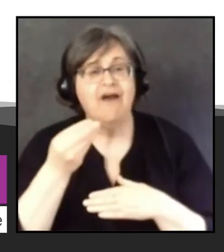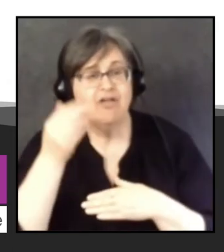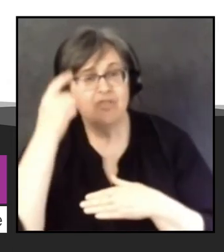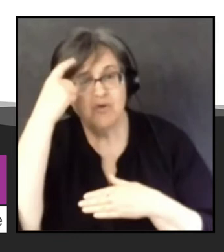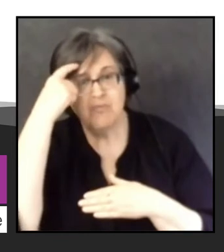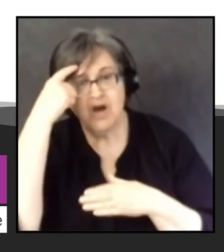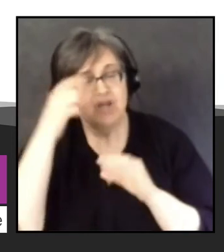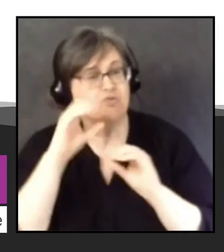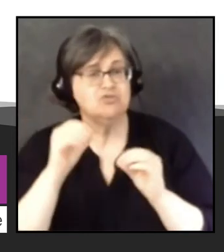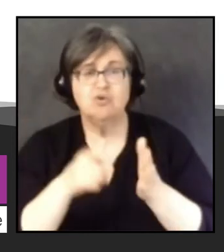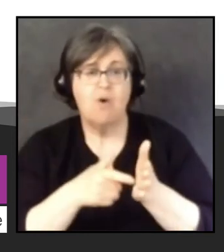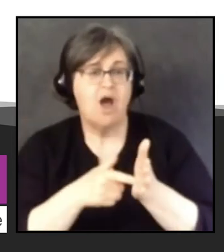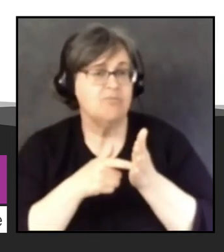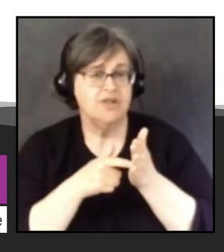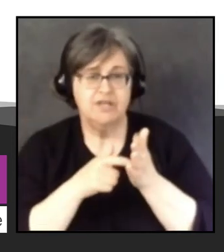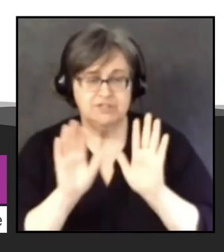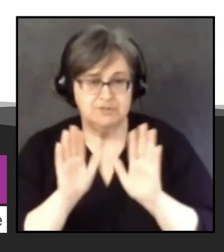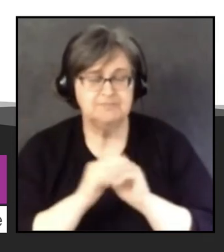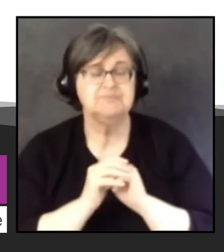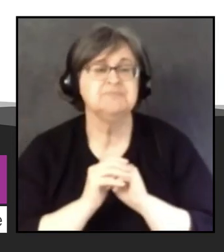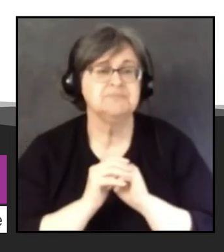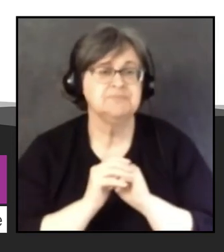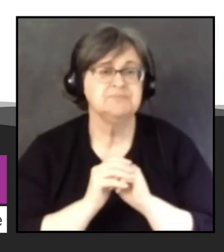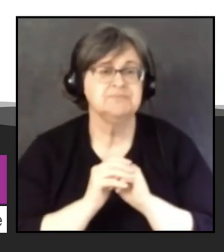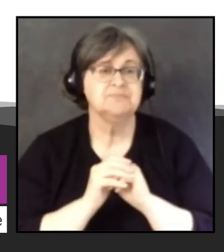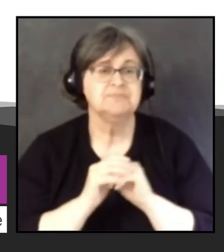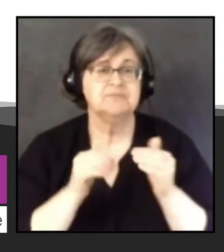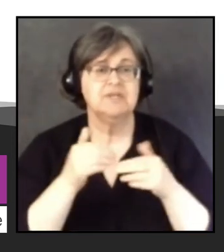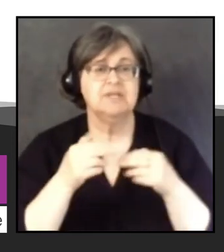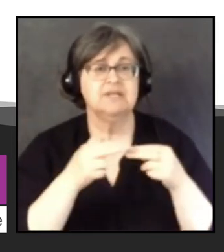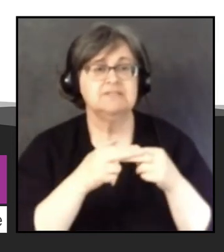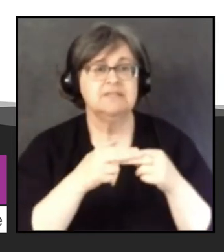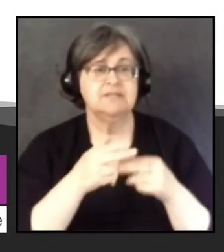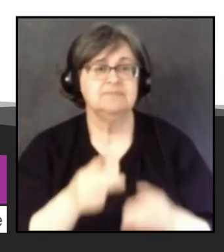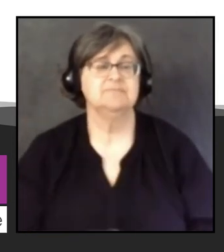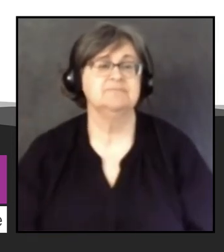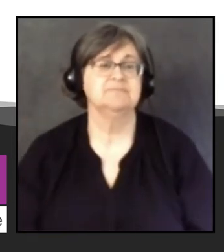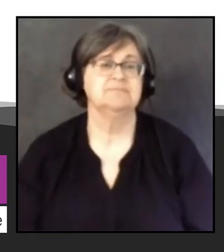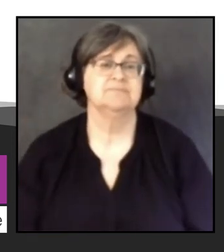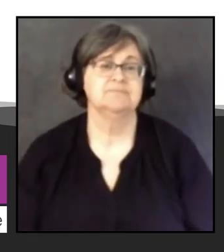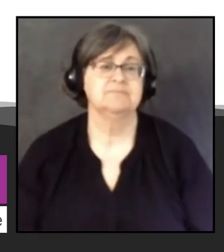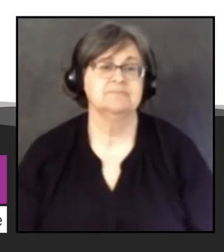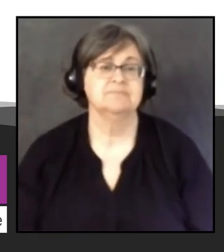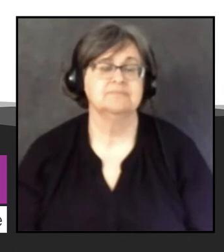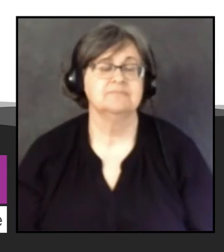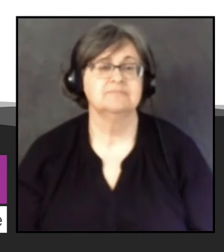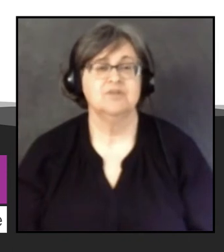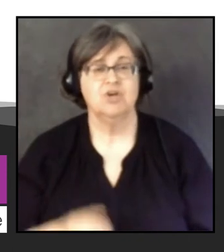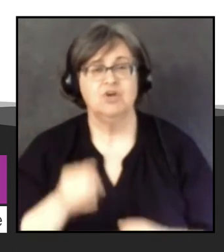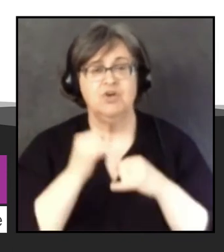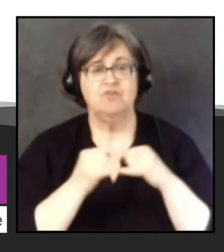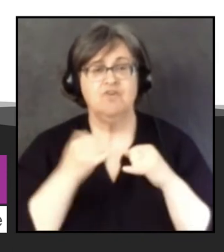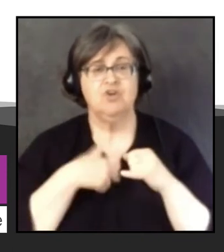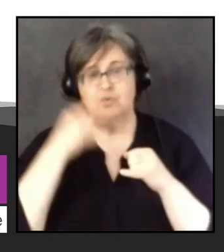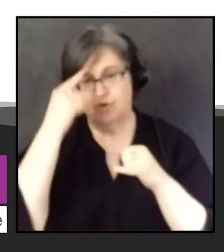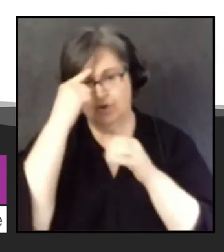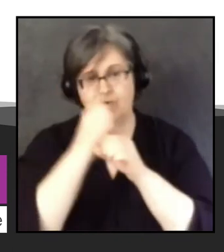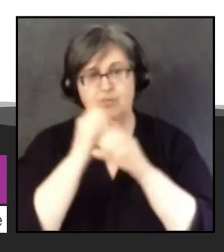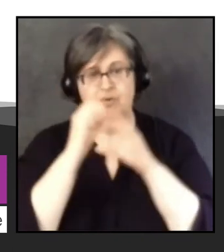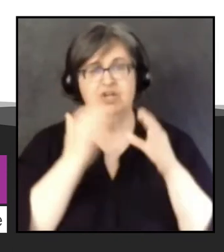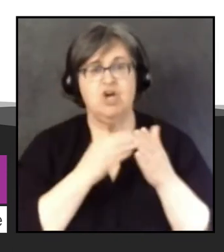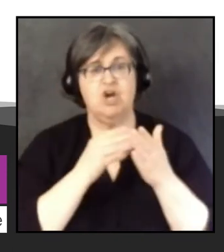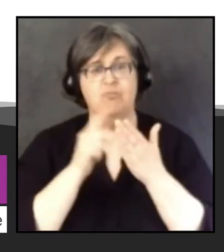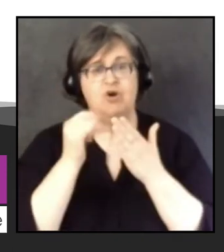obligation. Next slide, please. Finally, we envisioned our